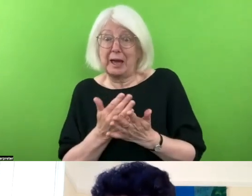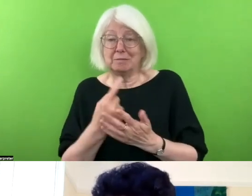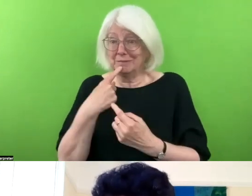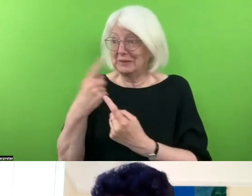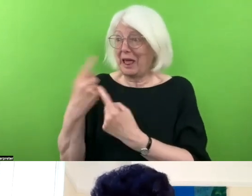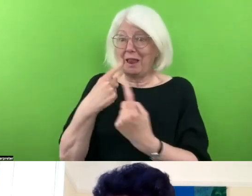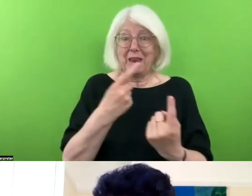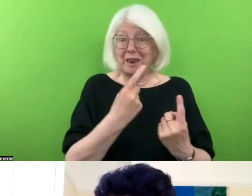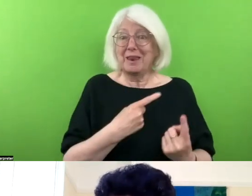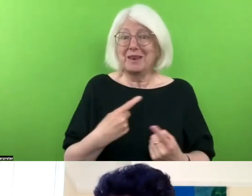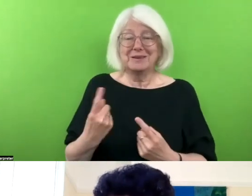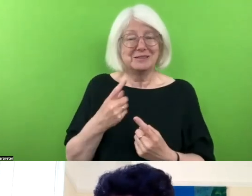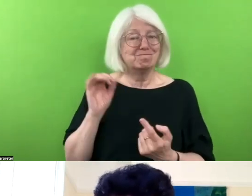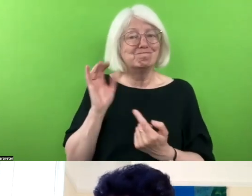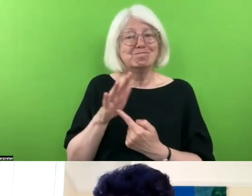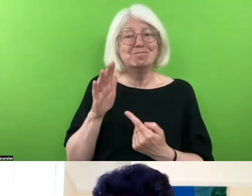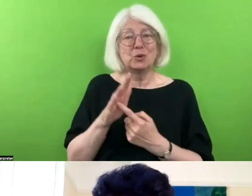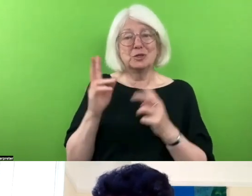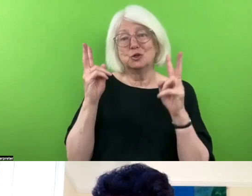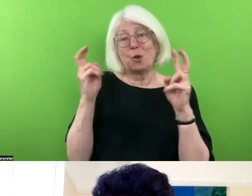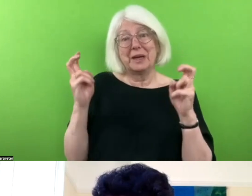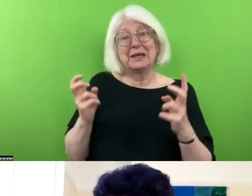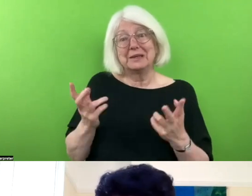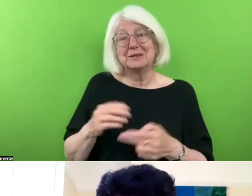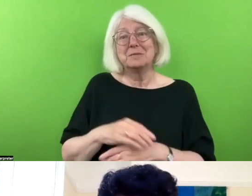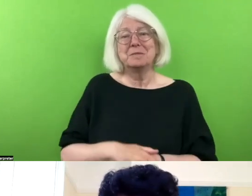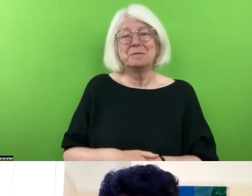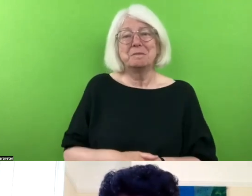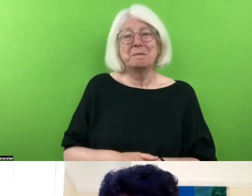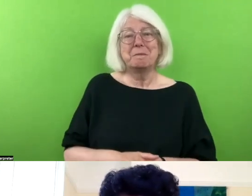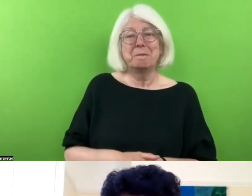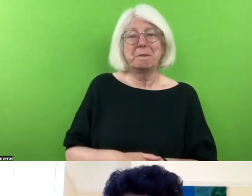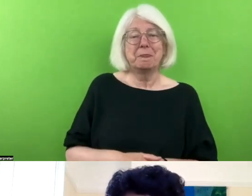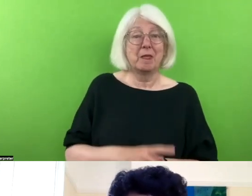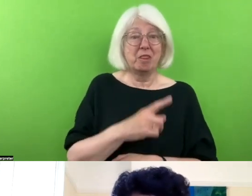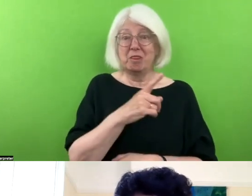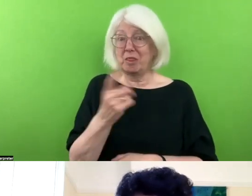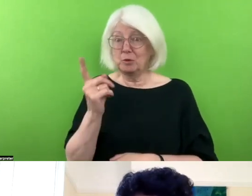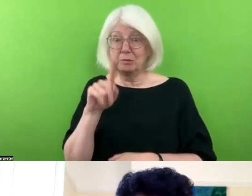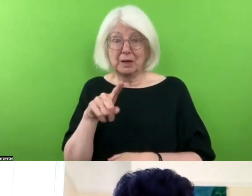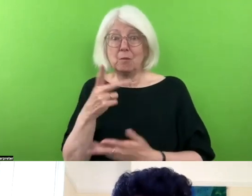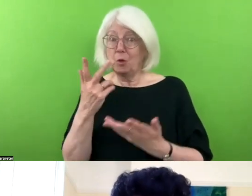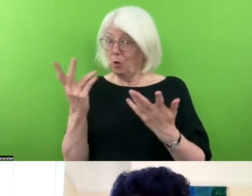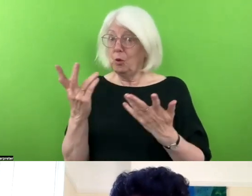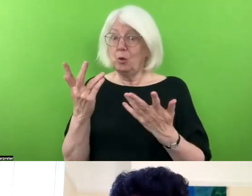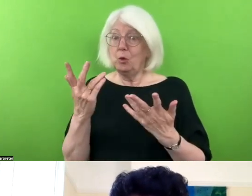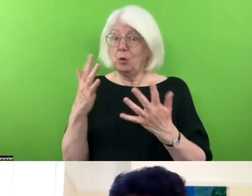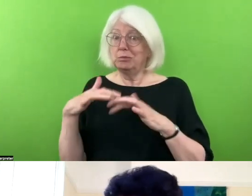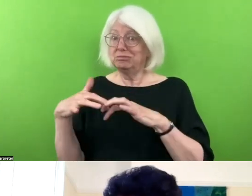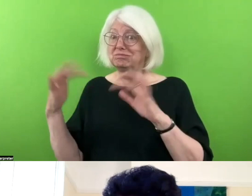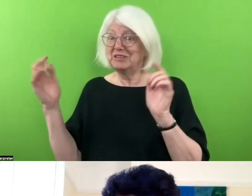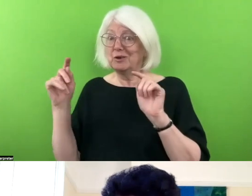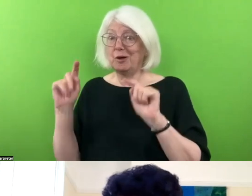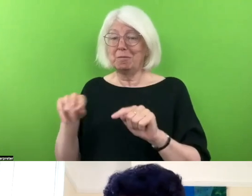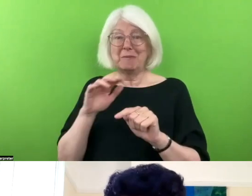important topic. For those who are part of the General Synod might have received the email today, how